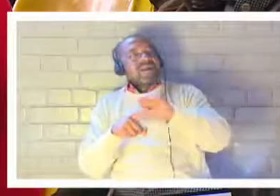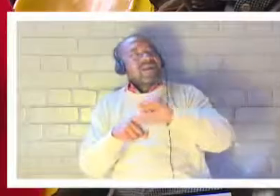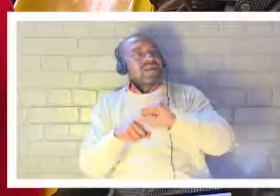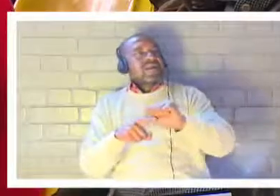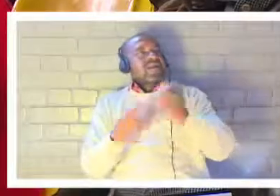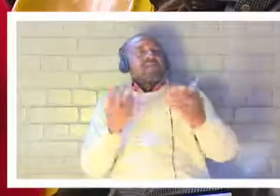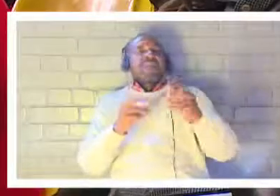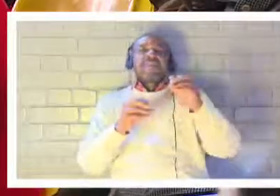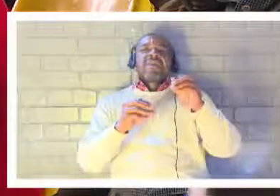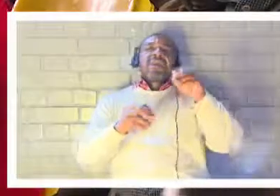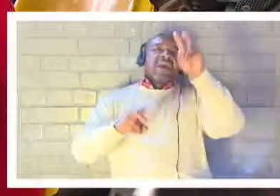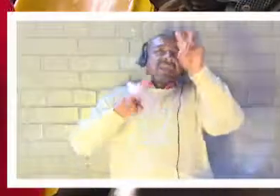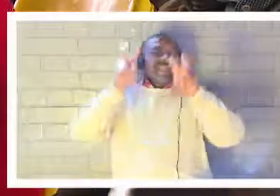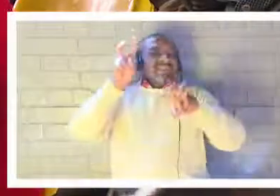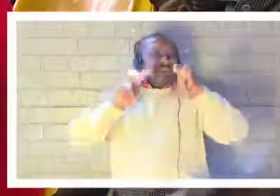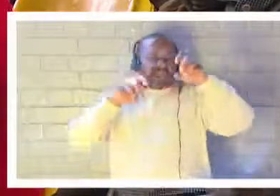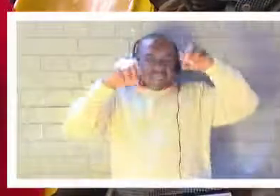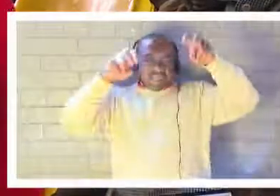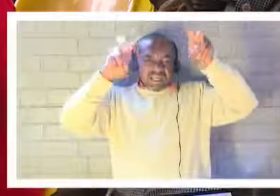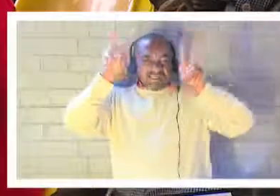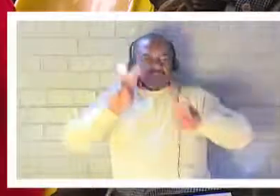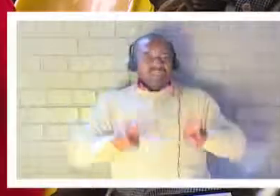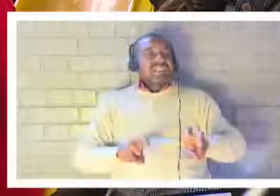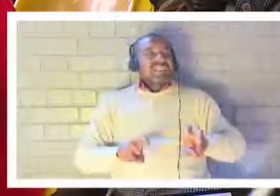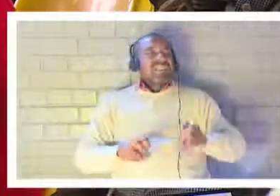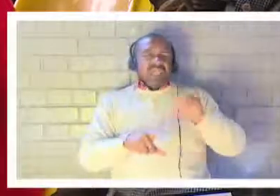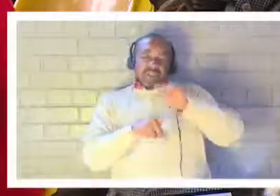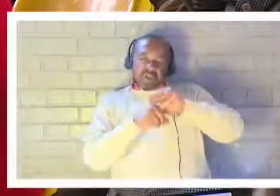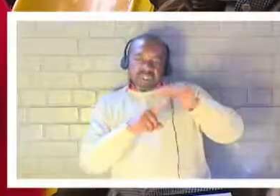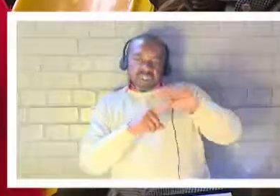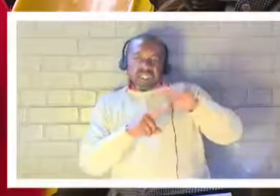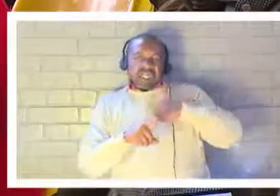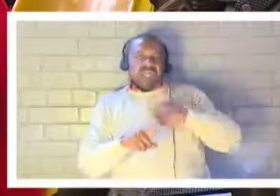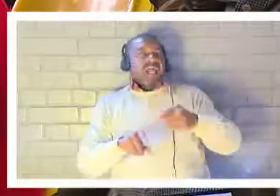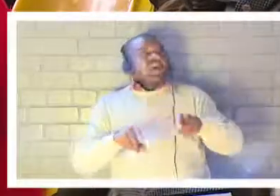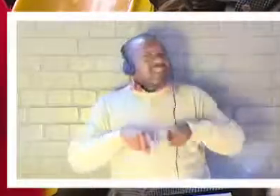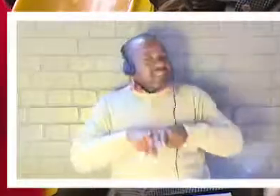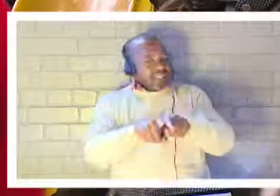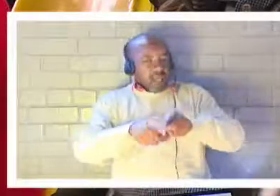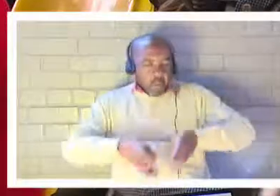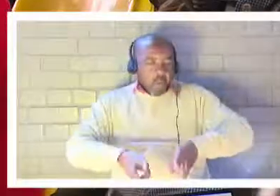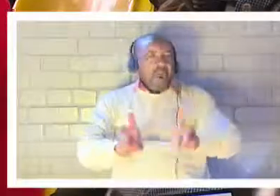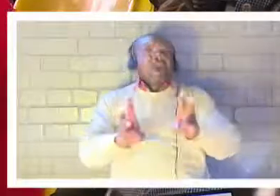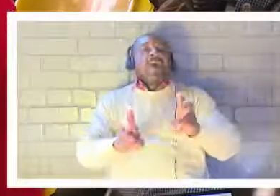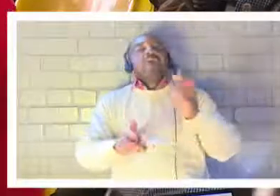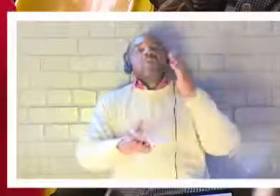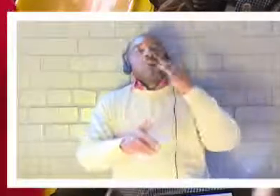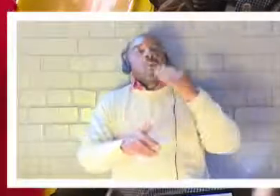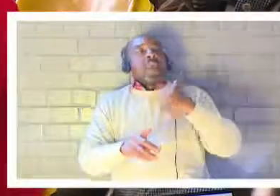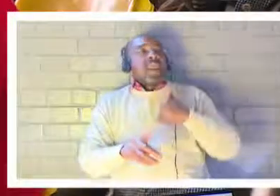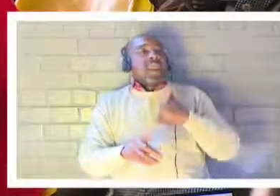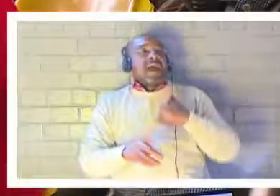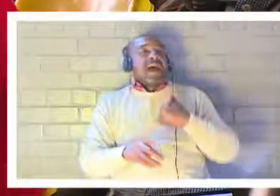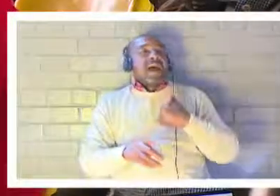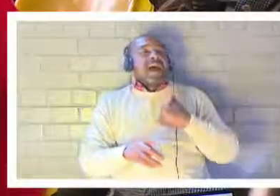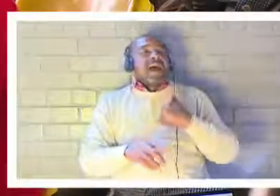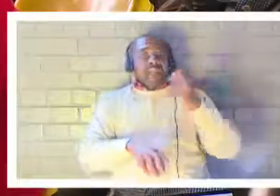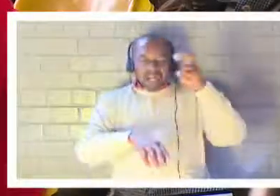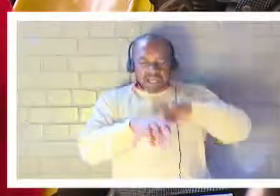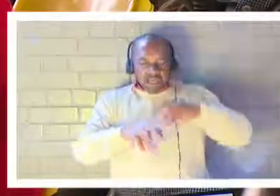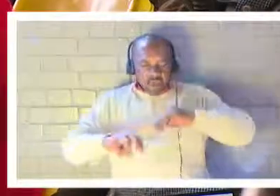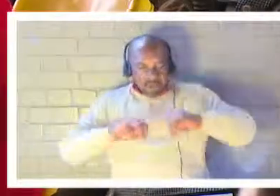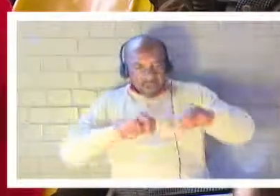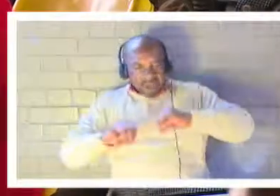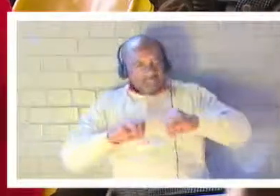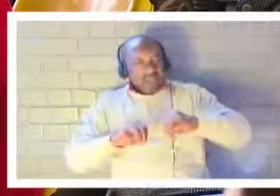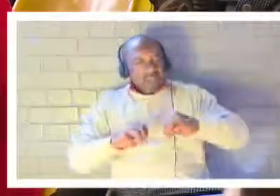it electrical, be it mechanical. So train us as well in the same process, so that when I'm ought to manage these people that are